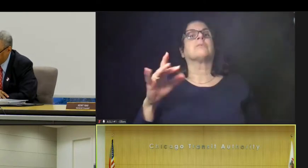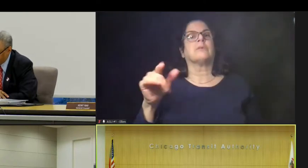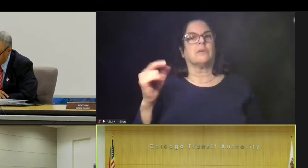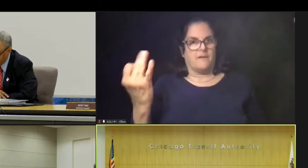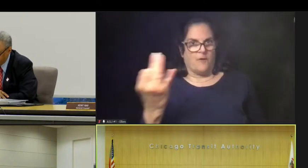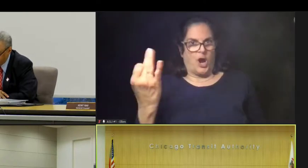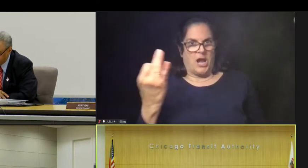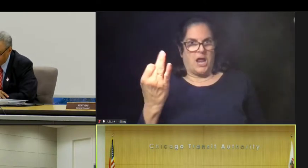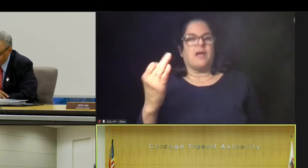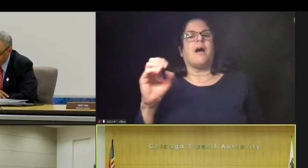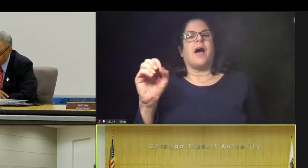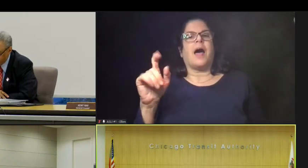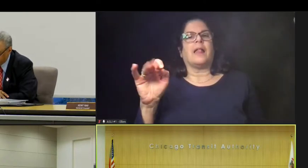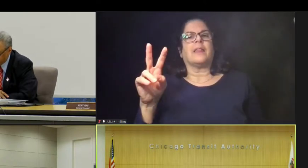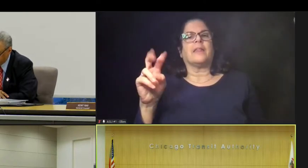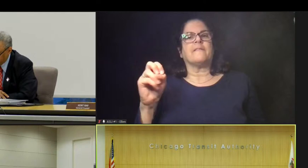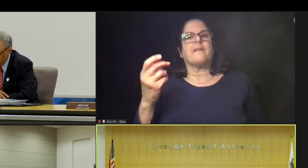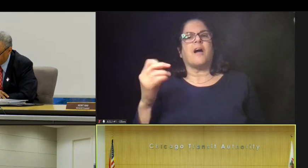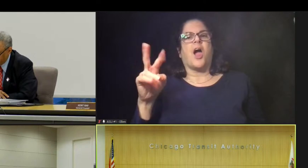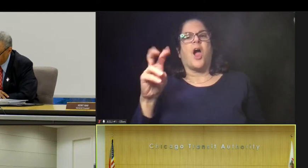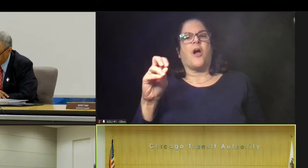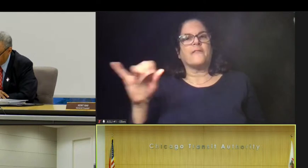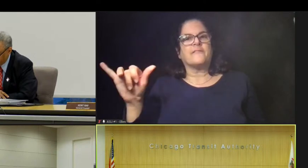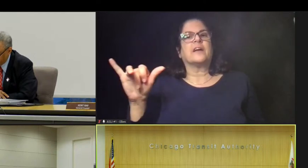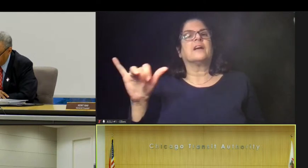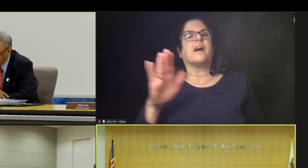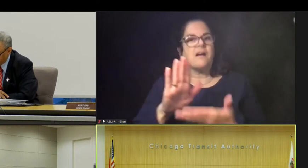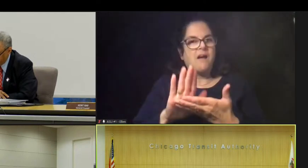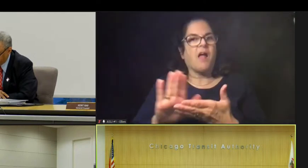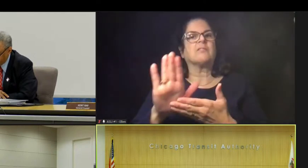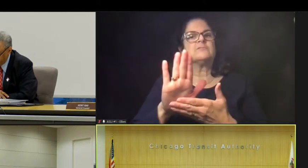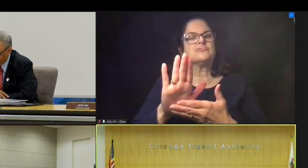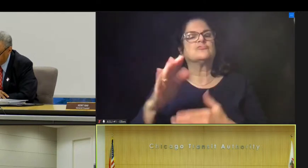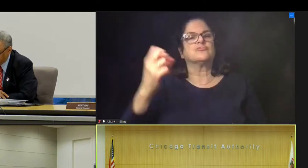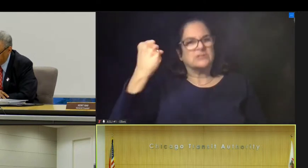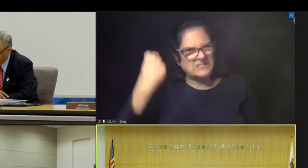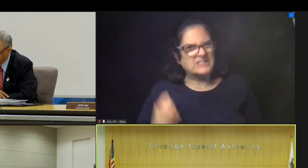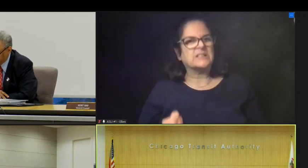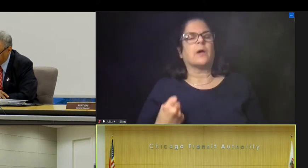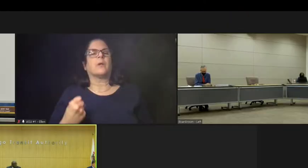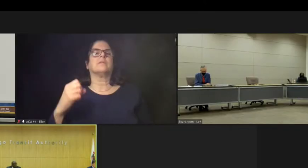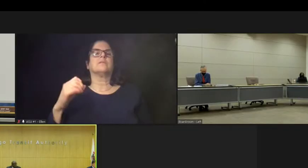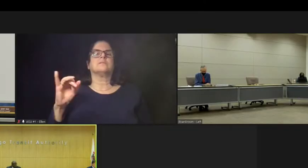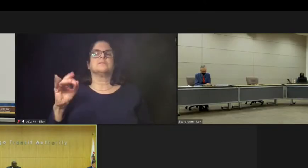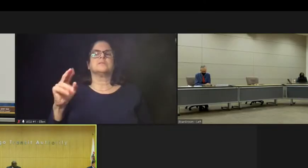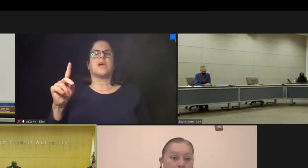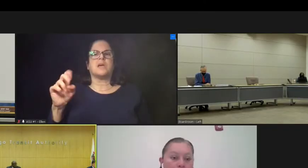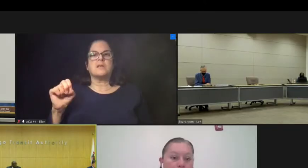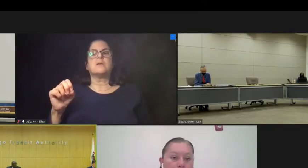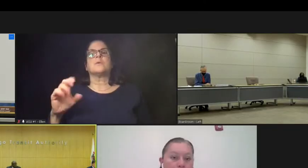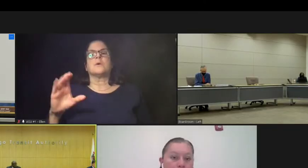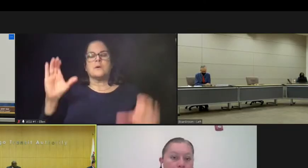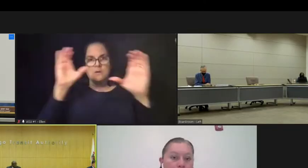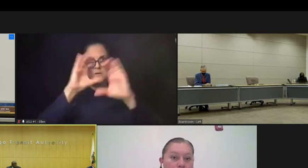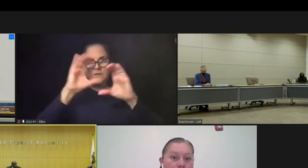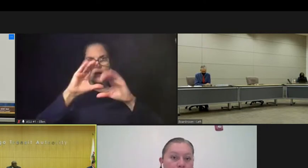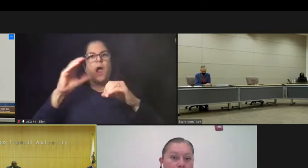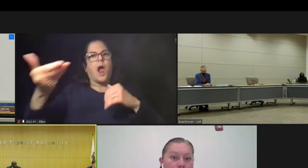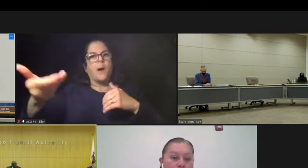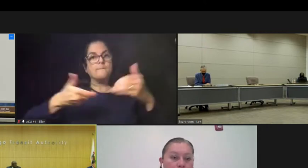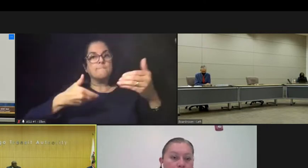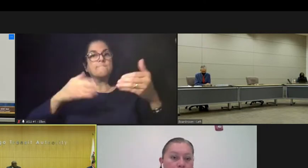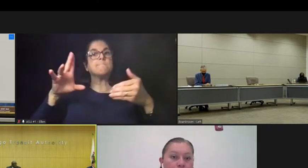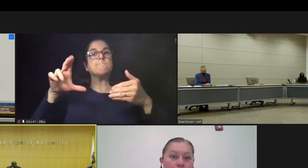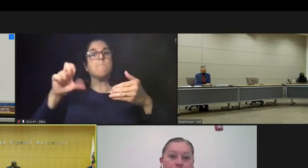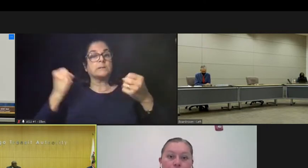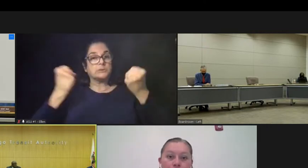south side. CJ continues to pursue applicants for both bus operator and bus mechanic positions, both of which are unionized